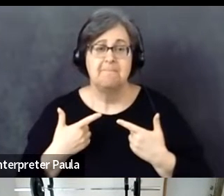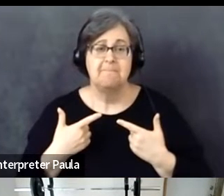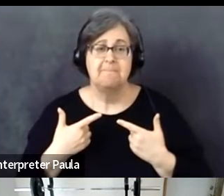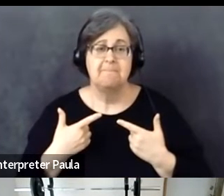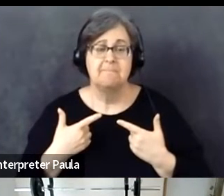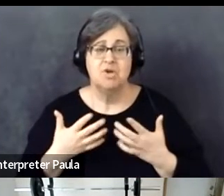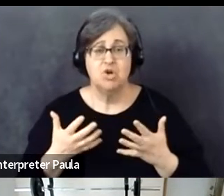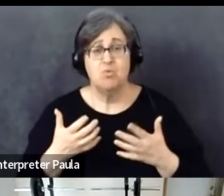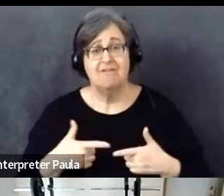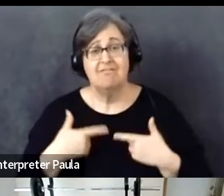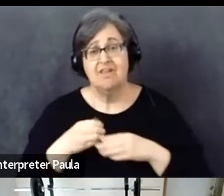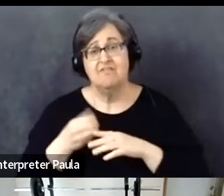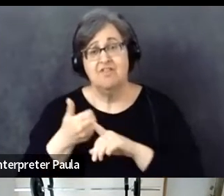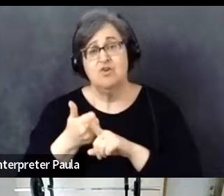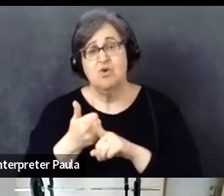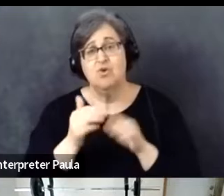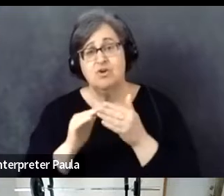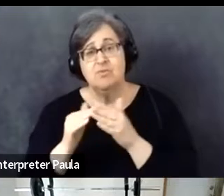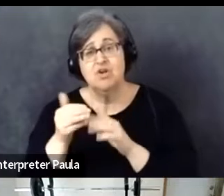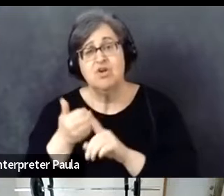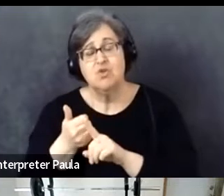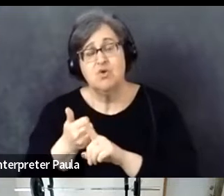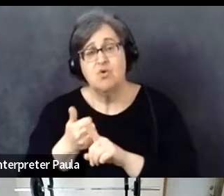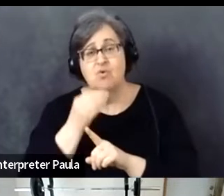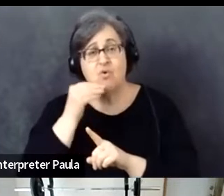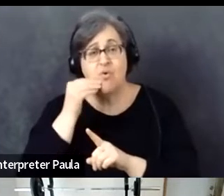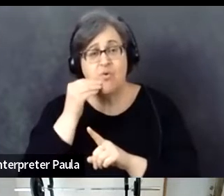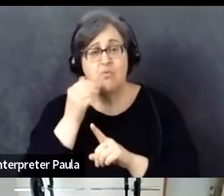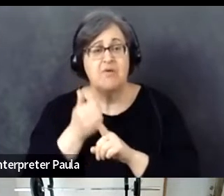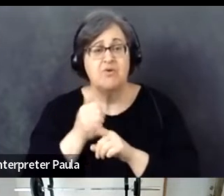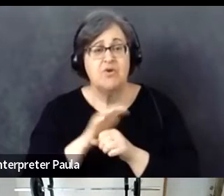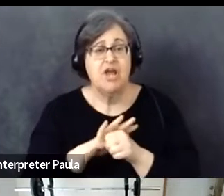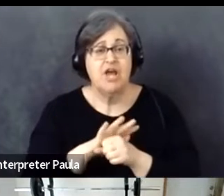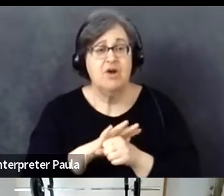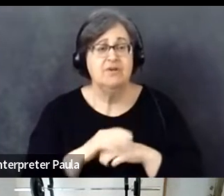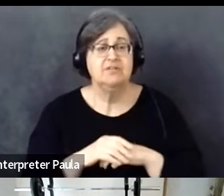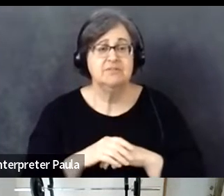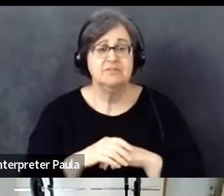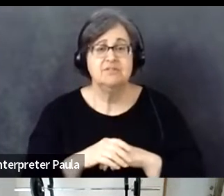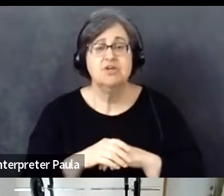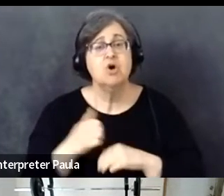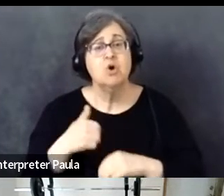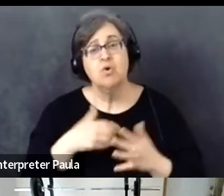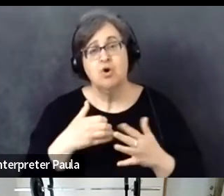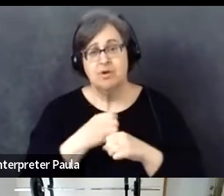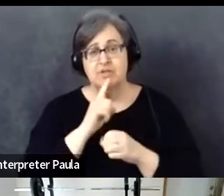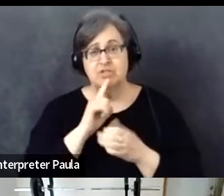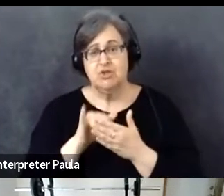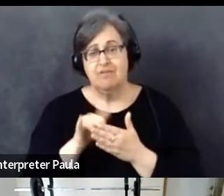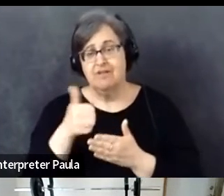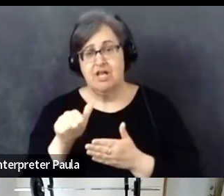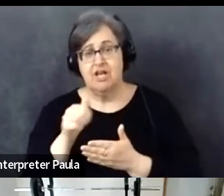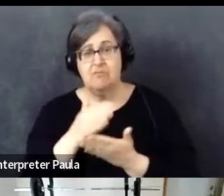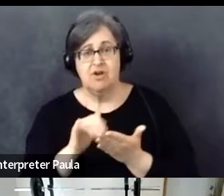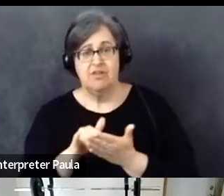want to live in their own community, in their own home, and in their own area. So we want to make sure that that any part of that is